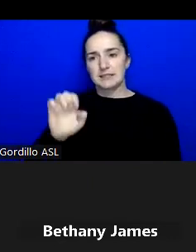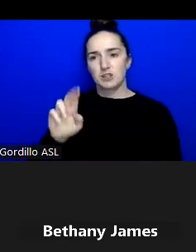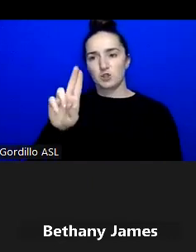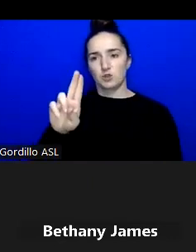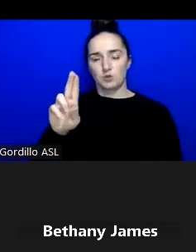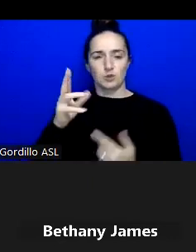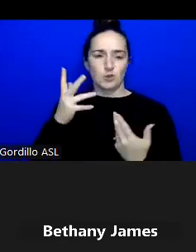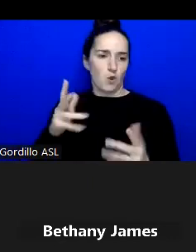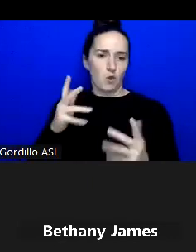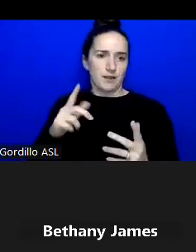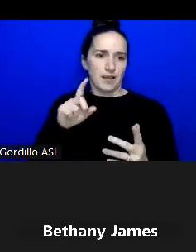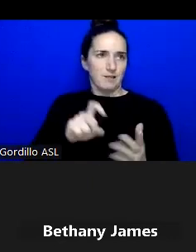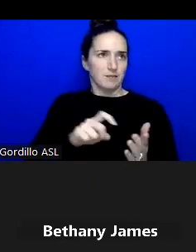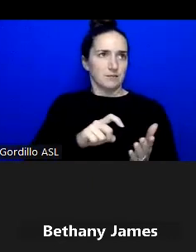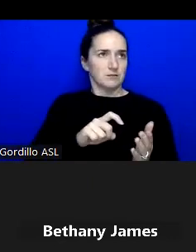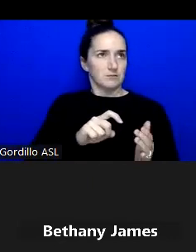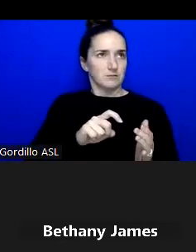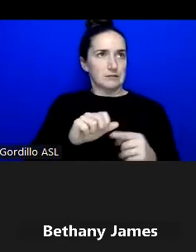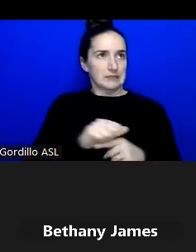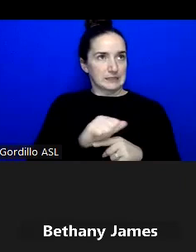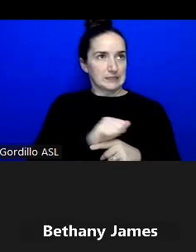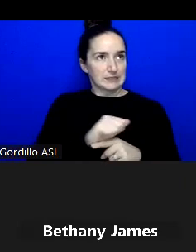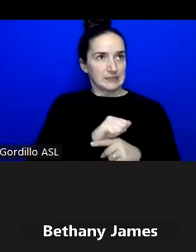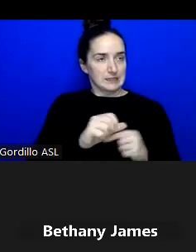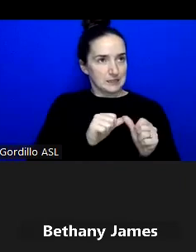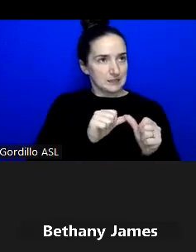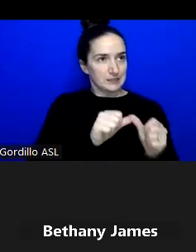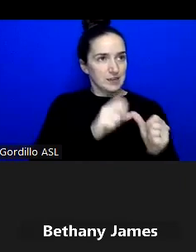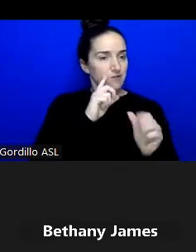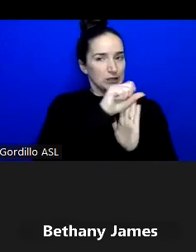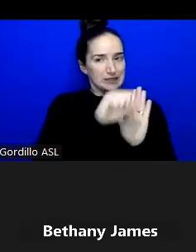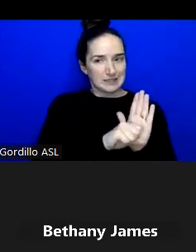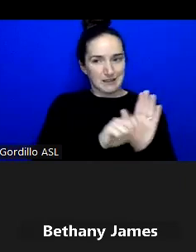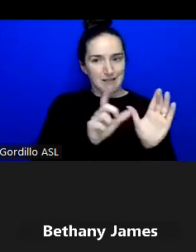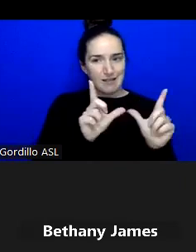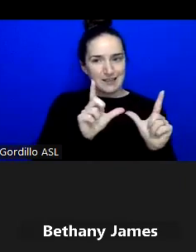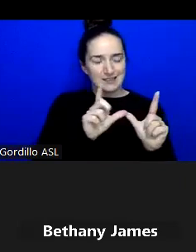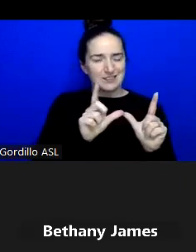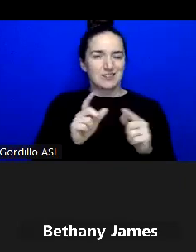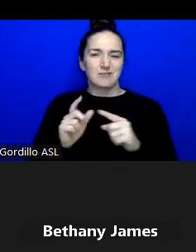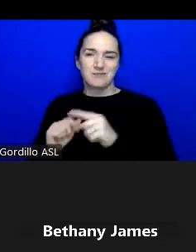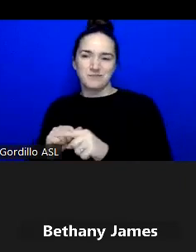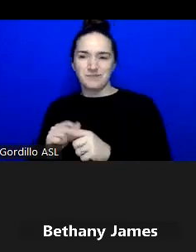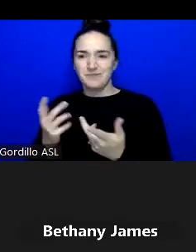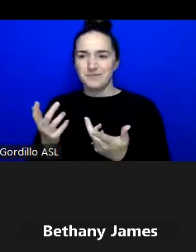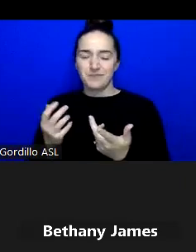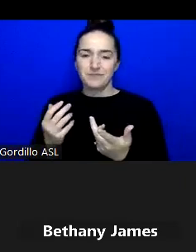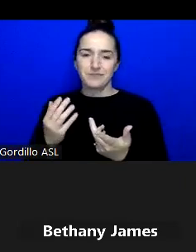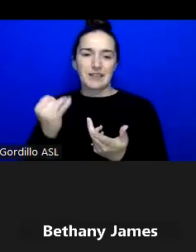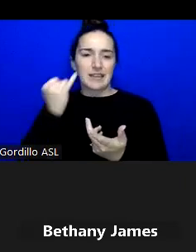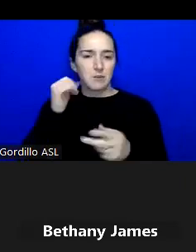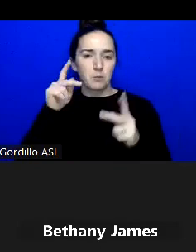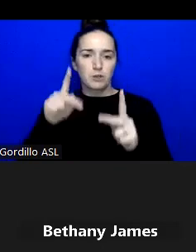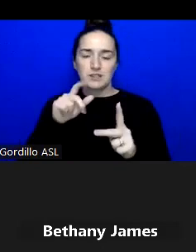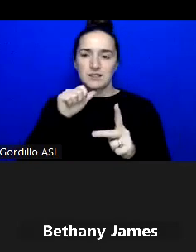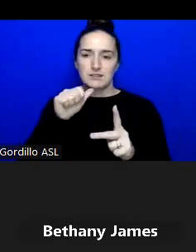state. So if you see that, it doesn't mean that there's any kind of extra special care that person is providing or extra education that